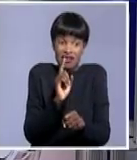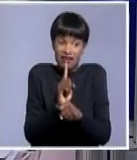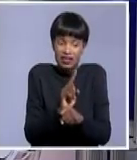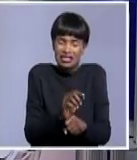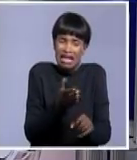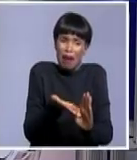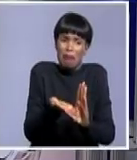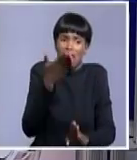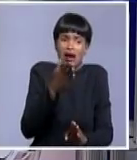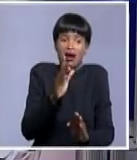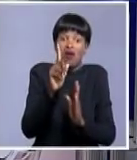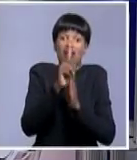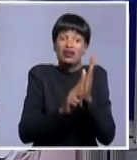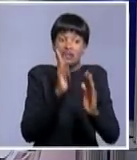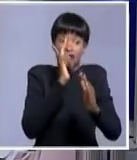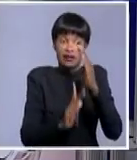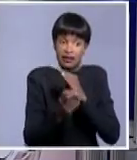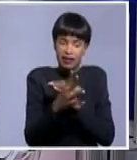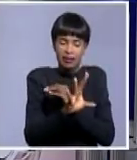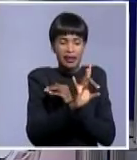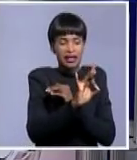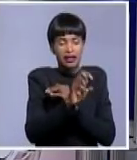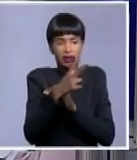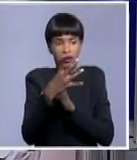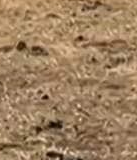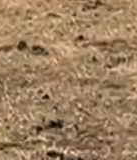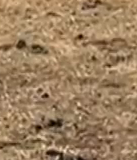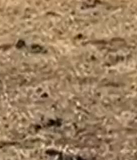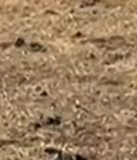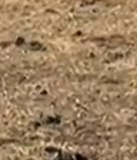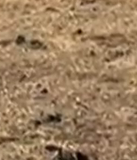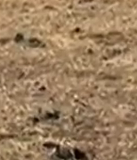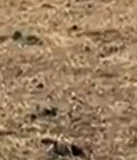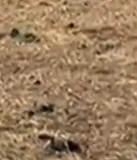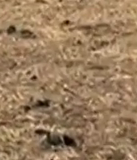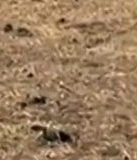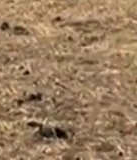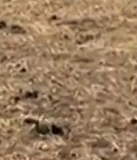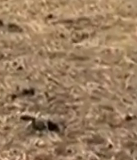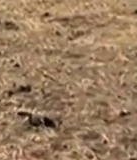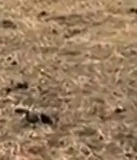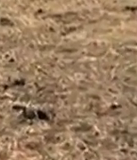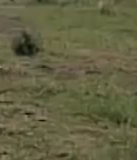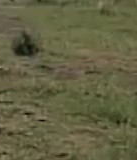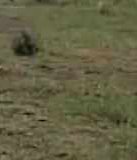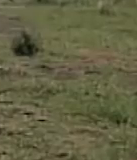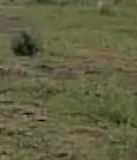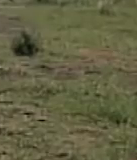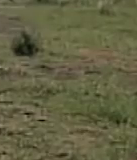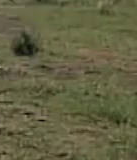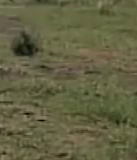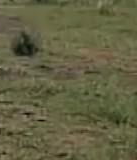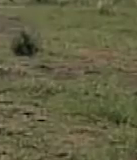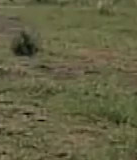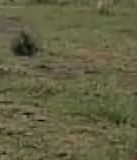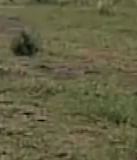828, and I can assure you today that that list may even increase. And the problem, maybe what I should state,